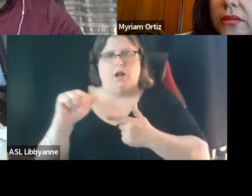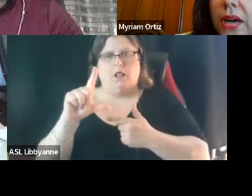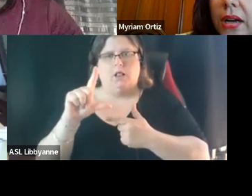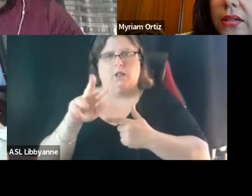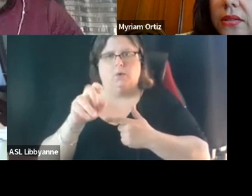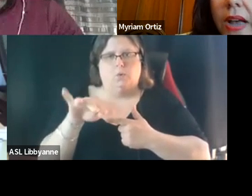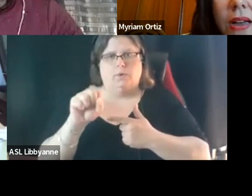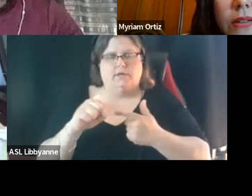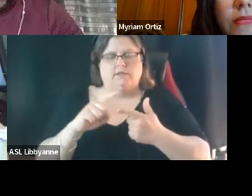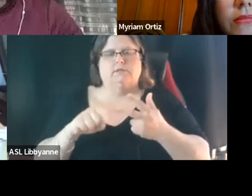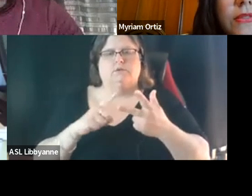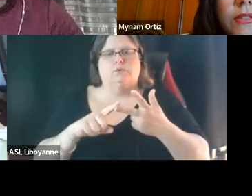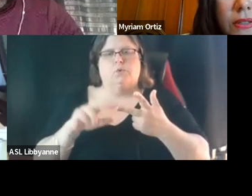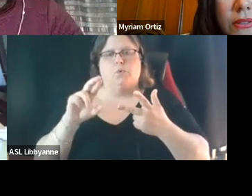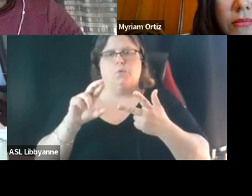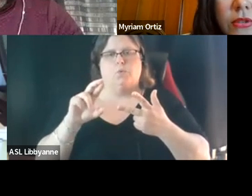Roseanne